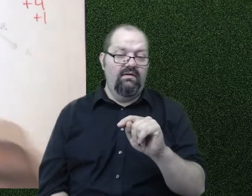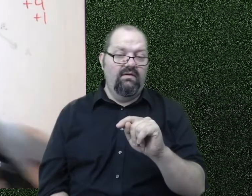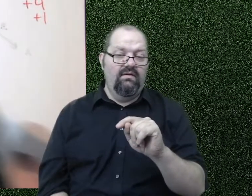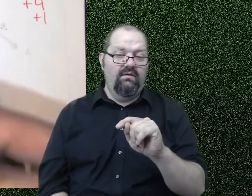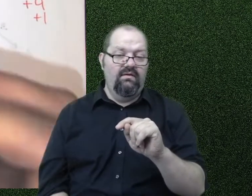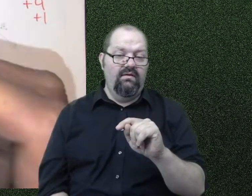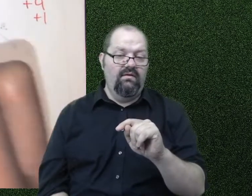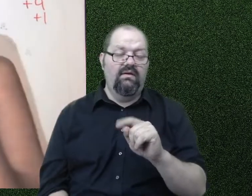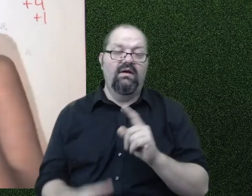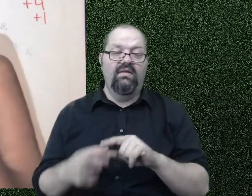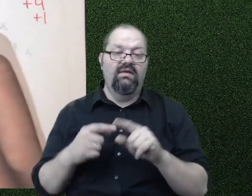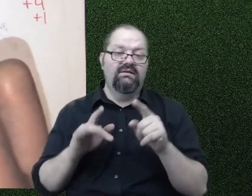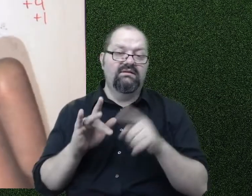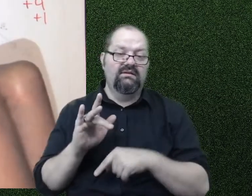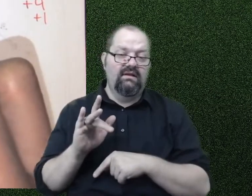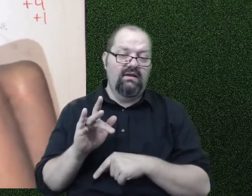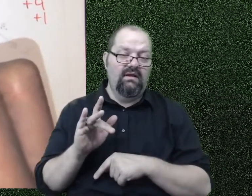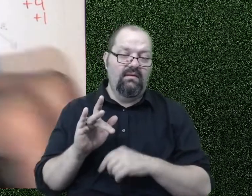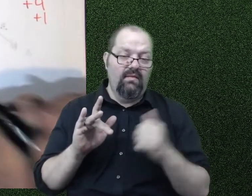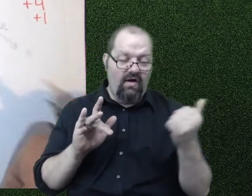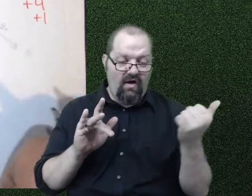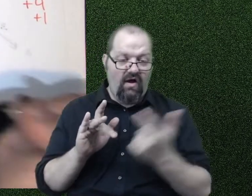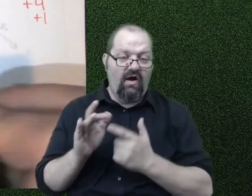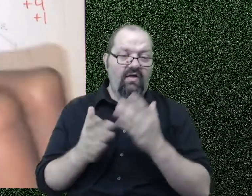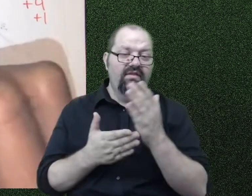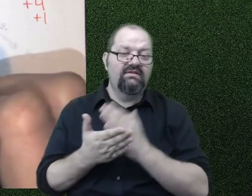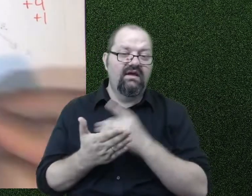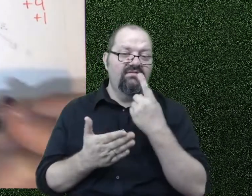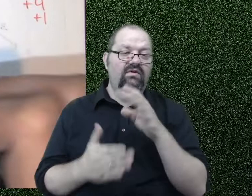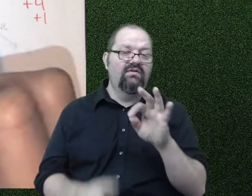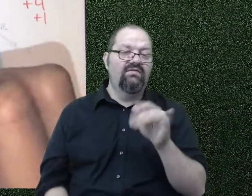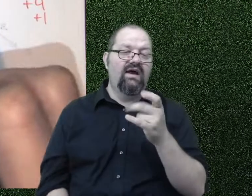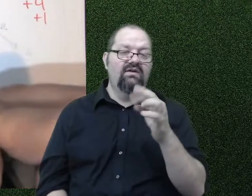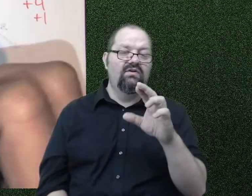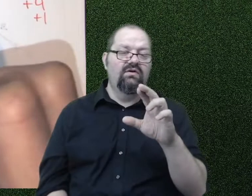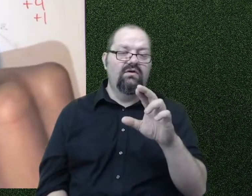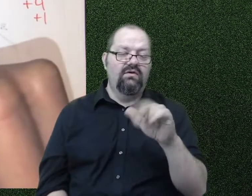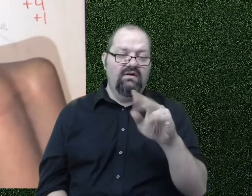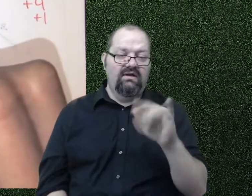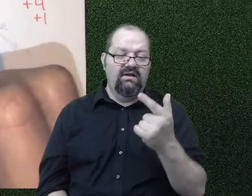I'm going to skip all the steps for the factoring because we're